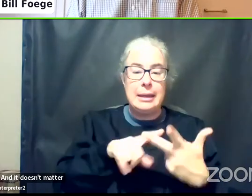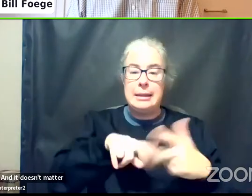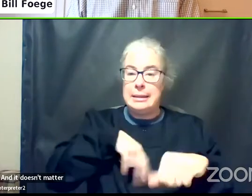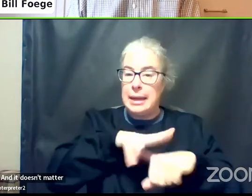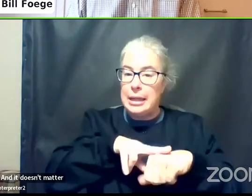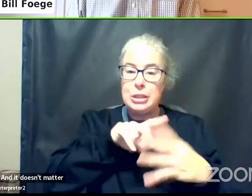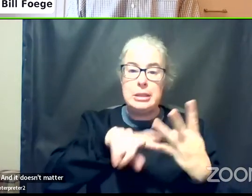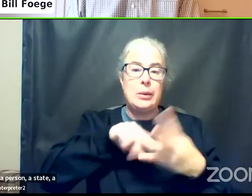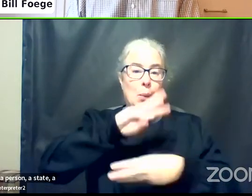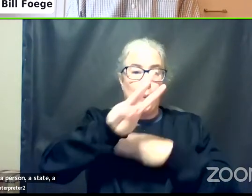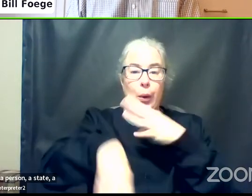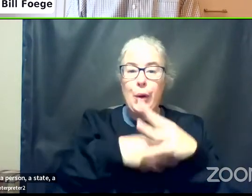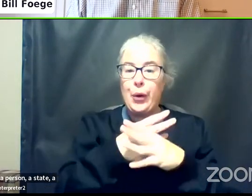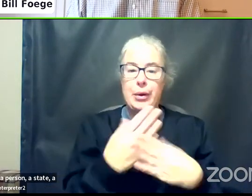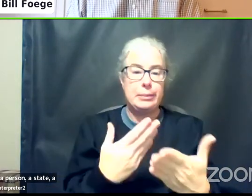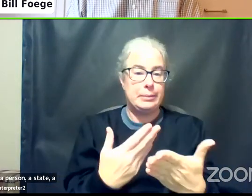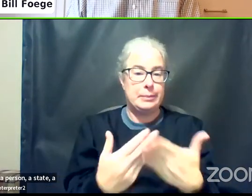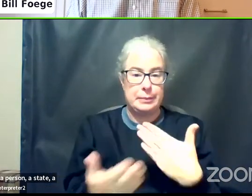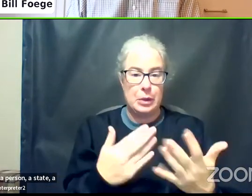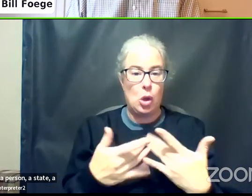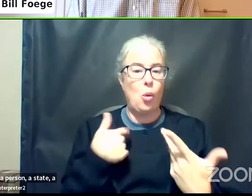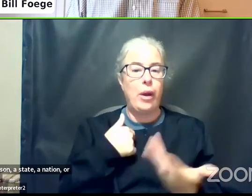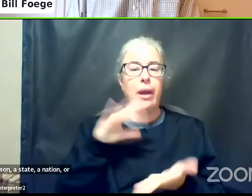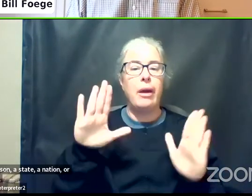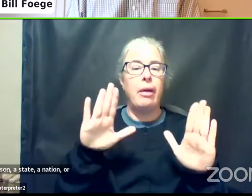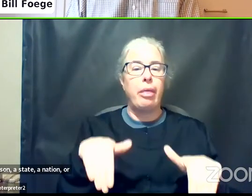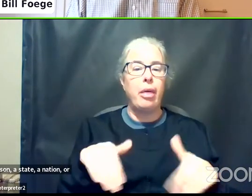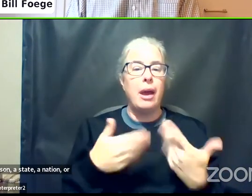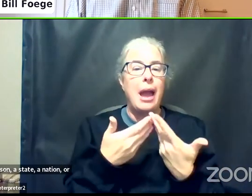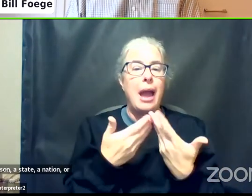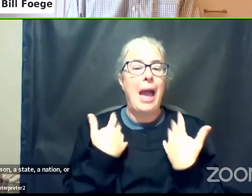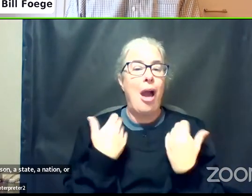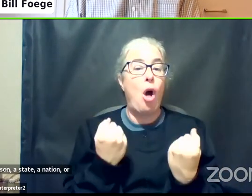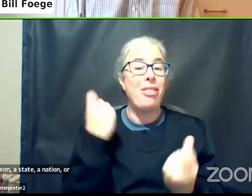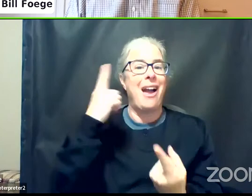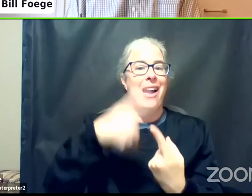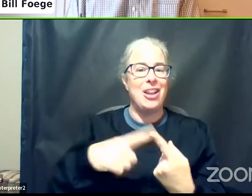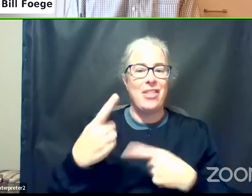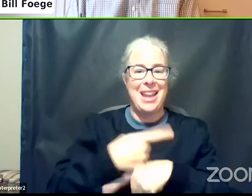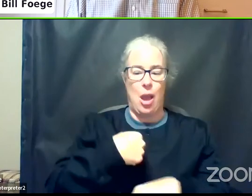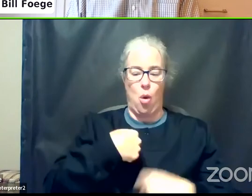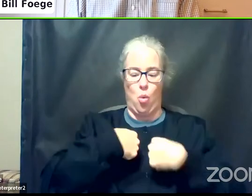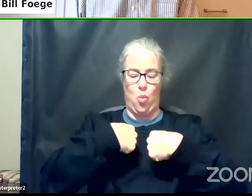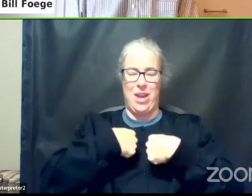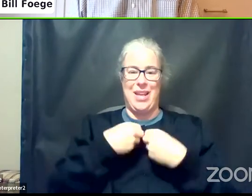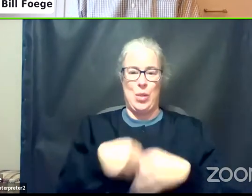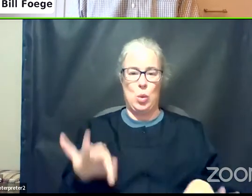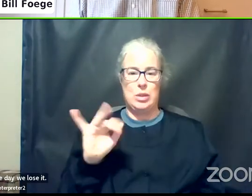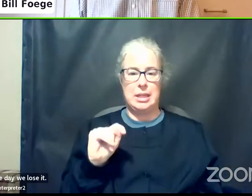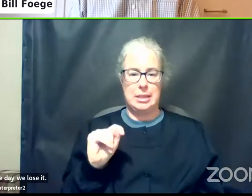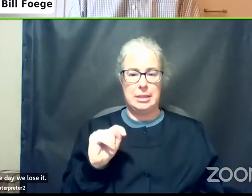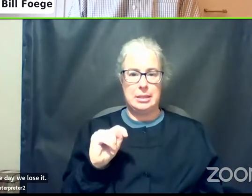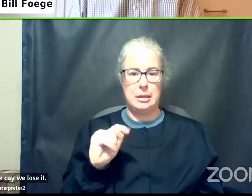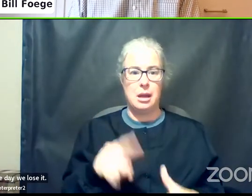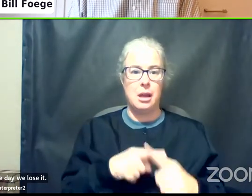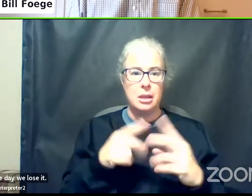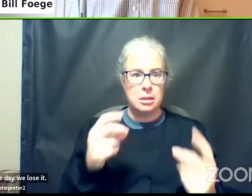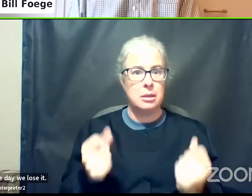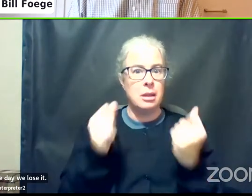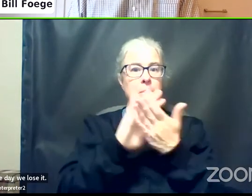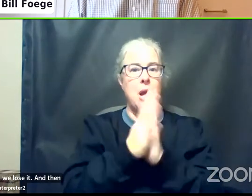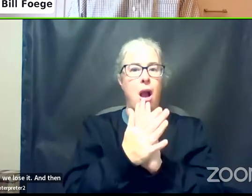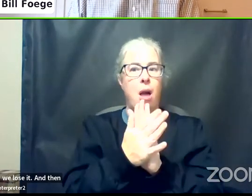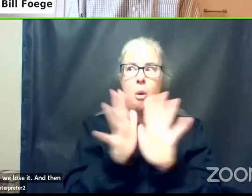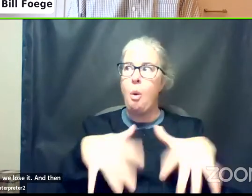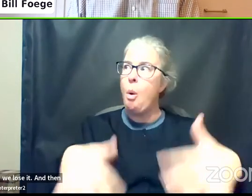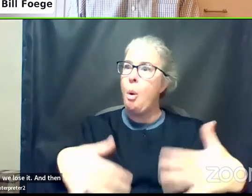the world we devalue Health until the day we lose it and then suddenly it becomes